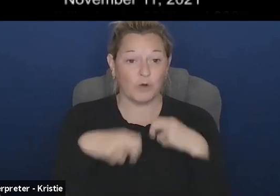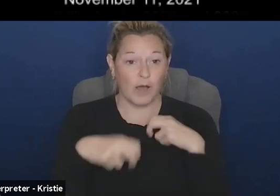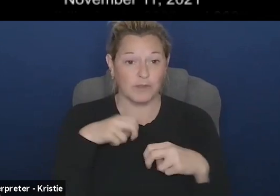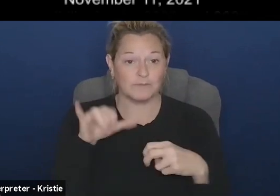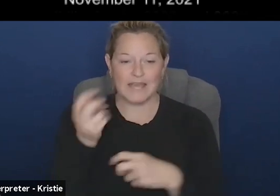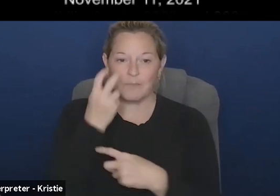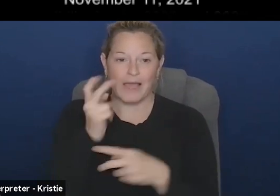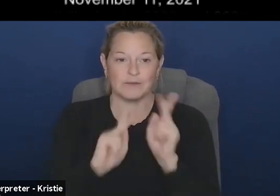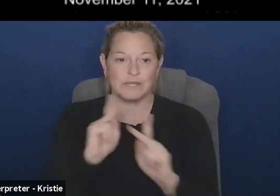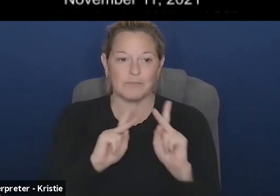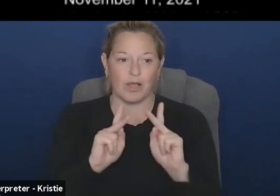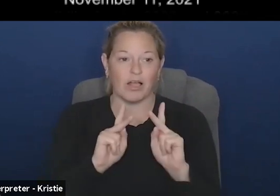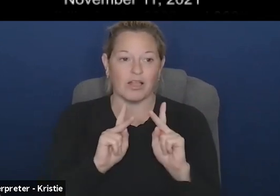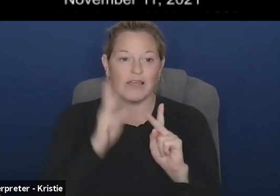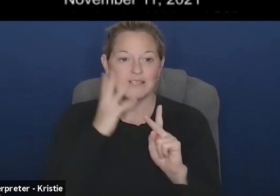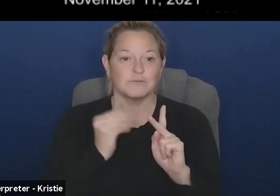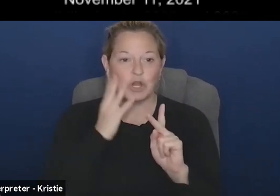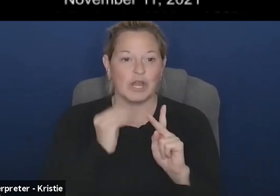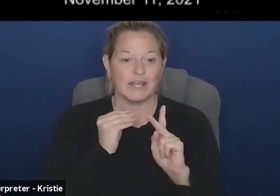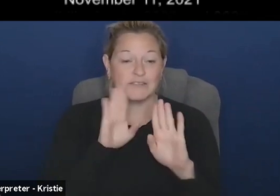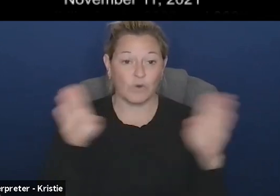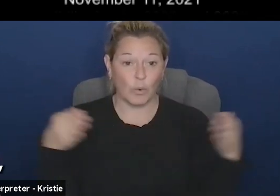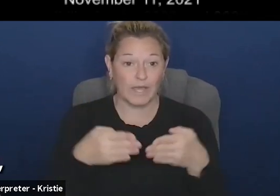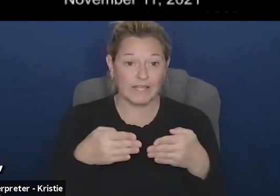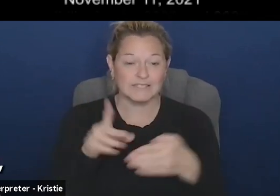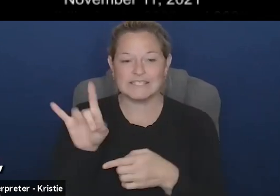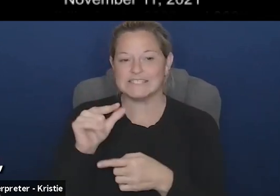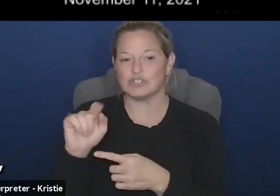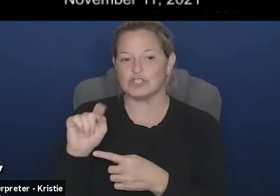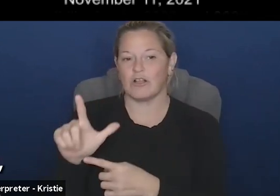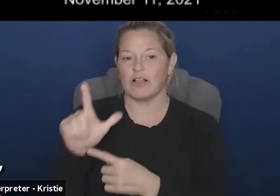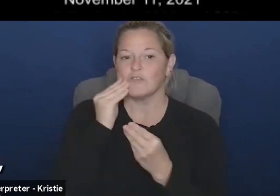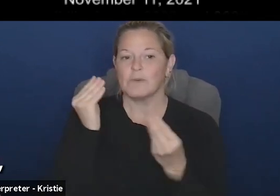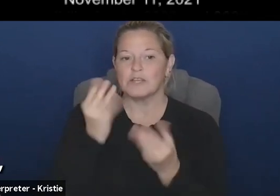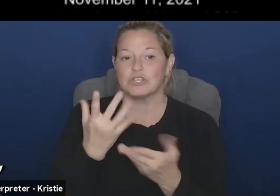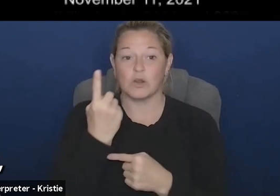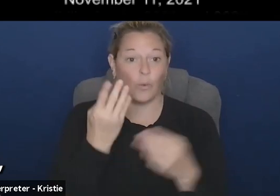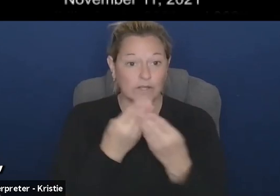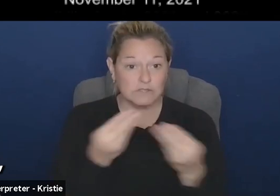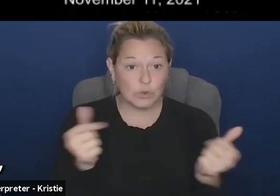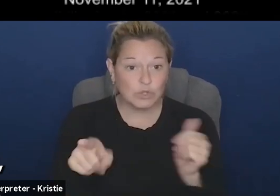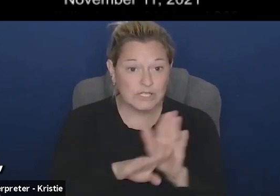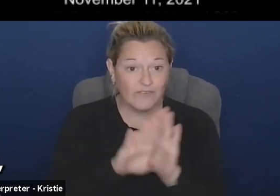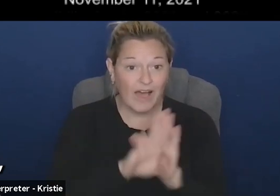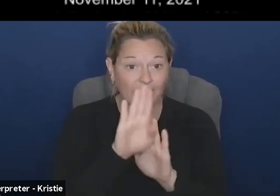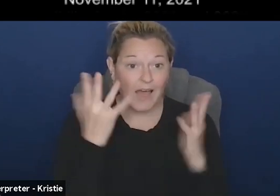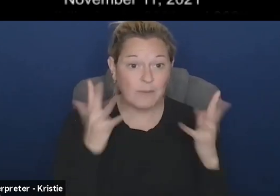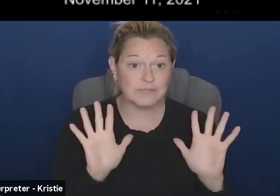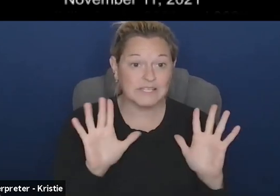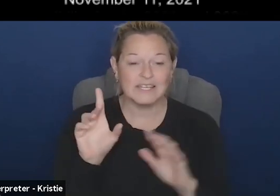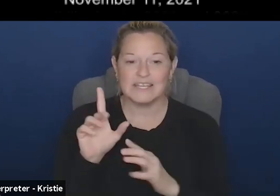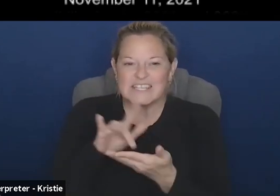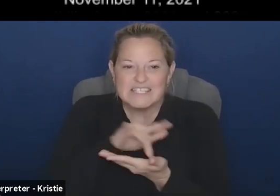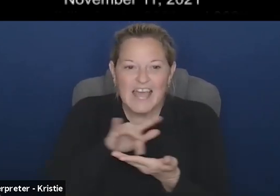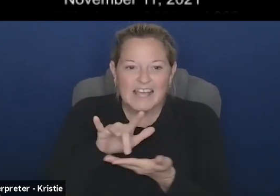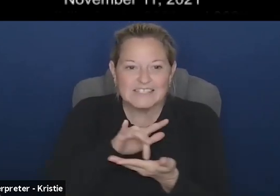with a particular focus on access to digital information. One such solution that Joshua developed is Tactile Maps